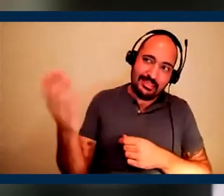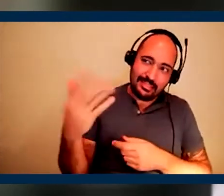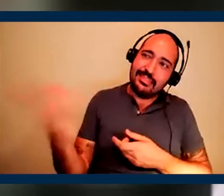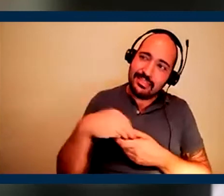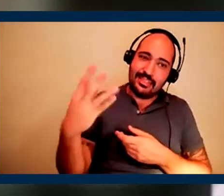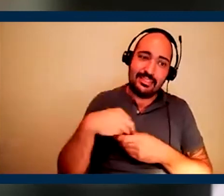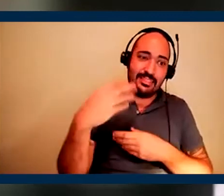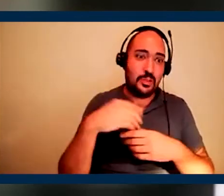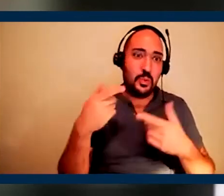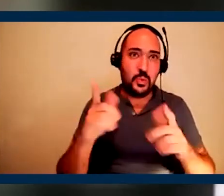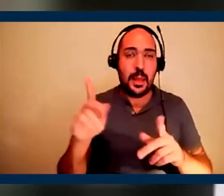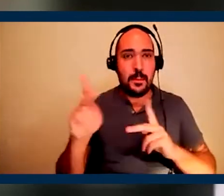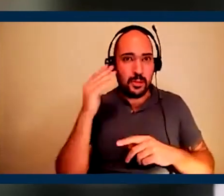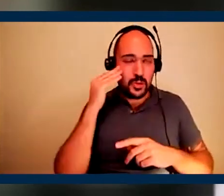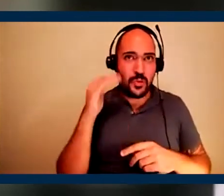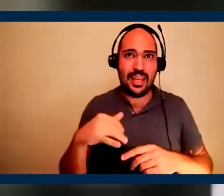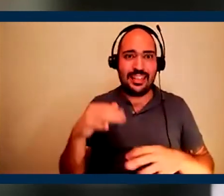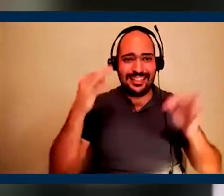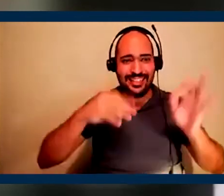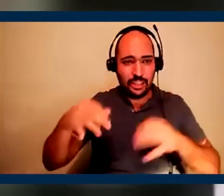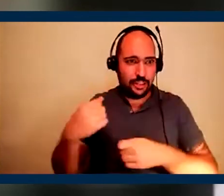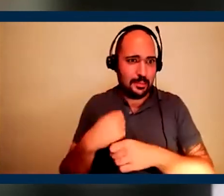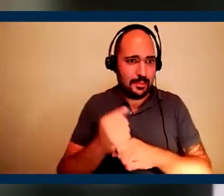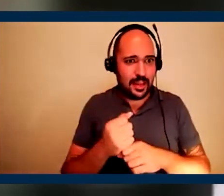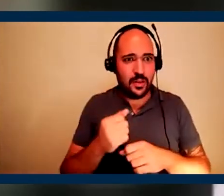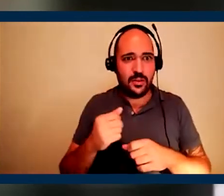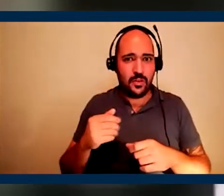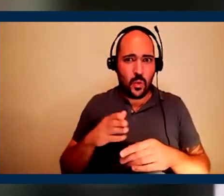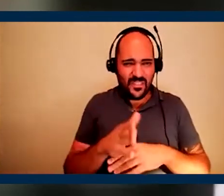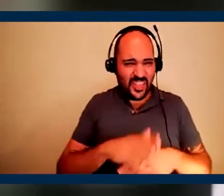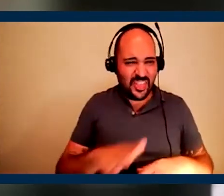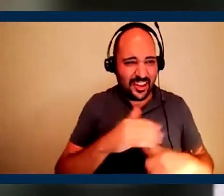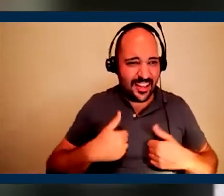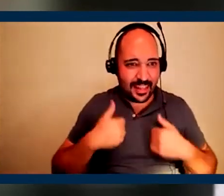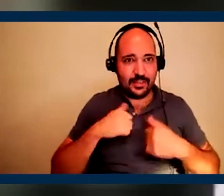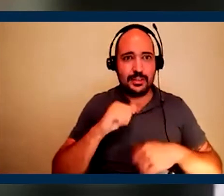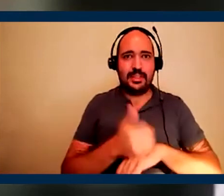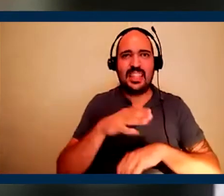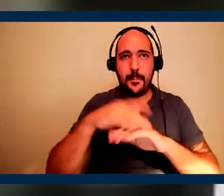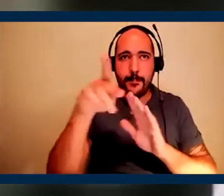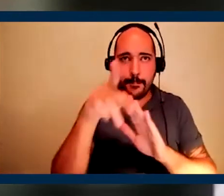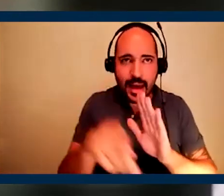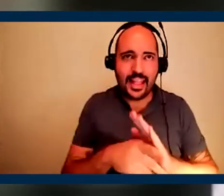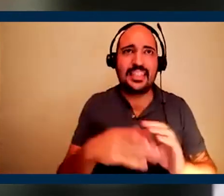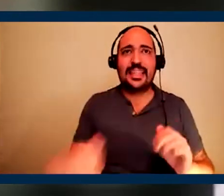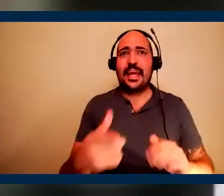decisions are being made over their lives based on policy and legislation, they'll listen to you because